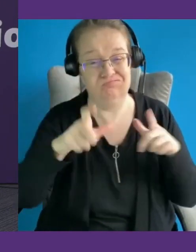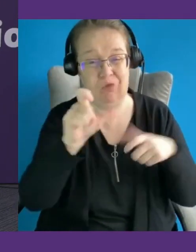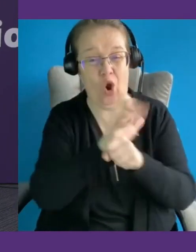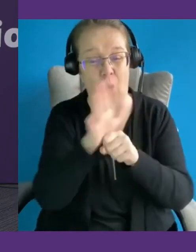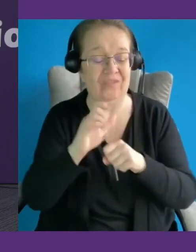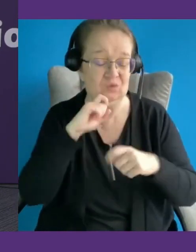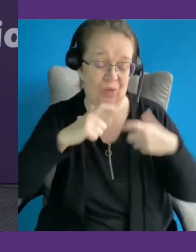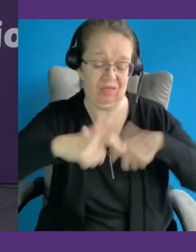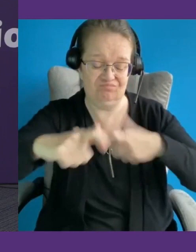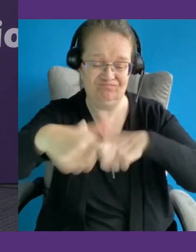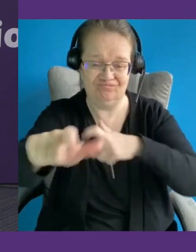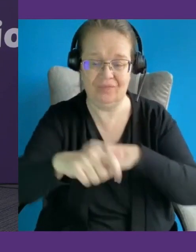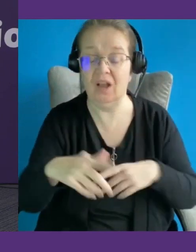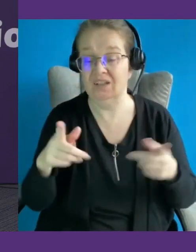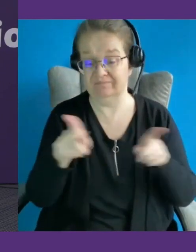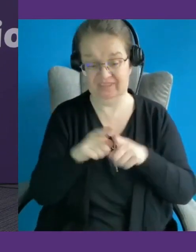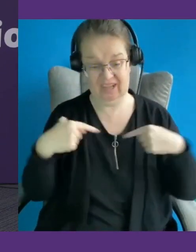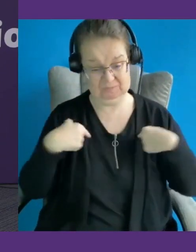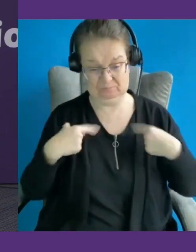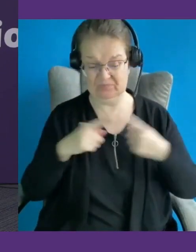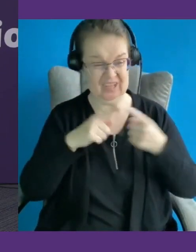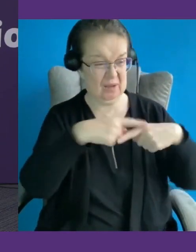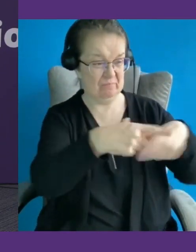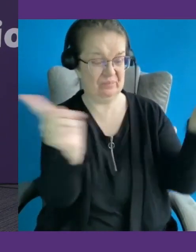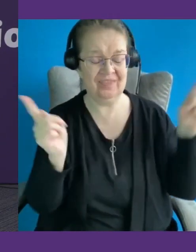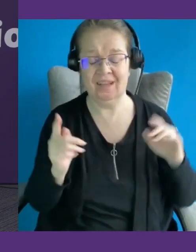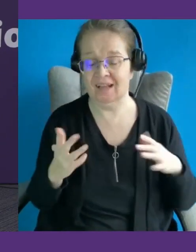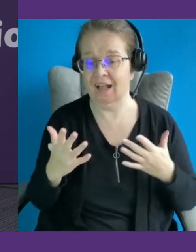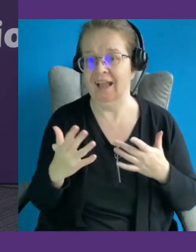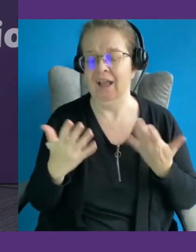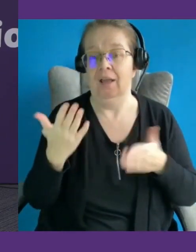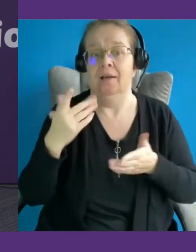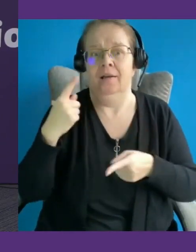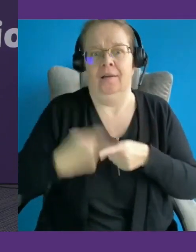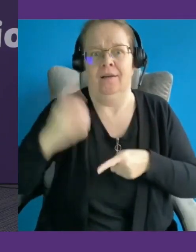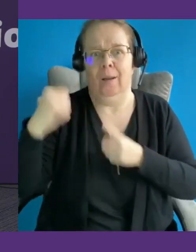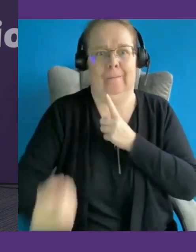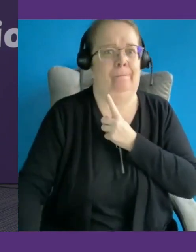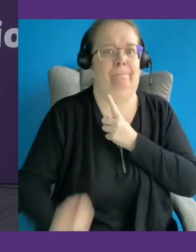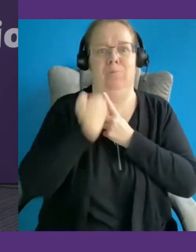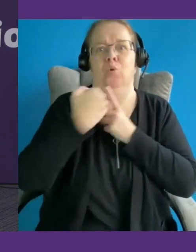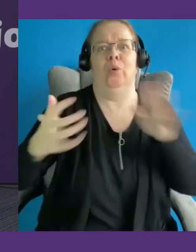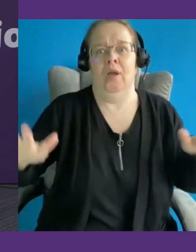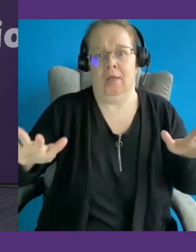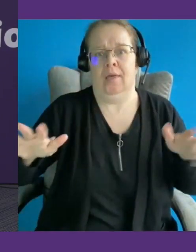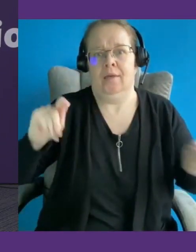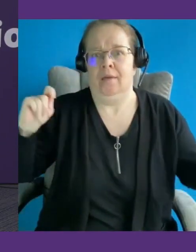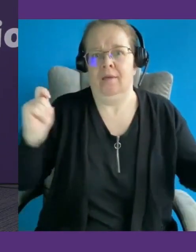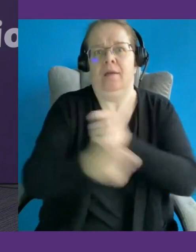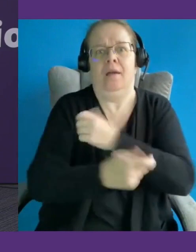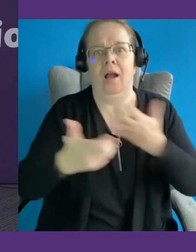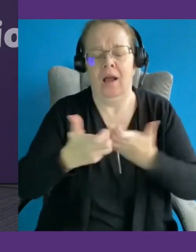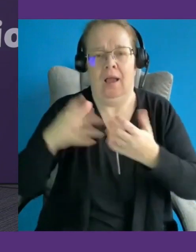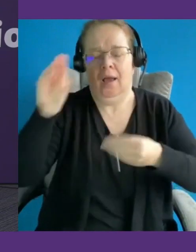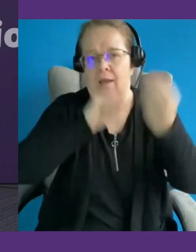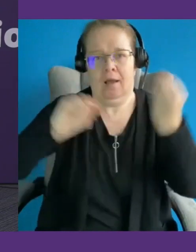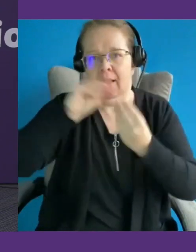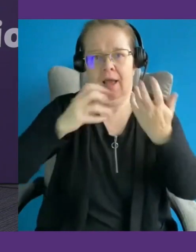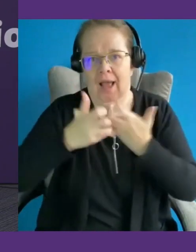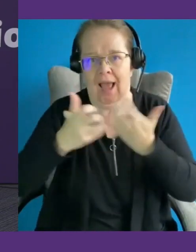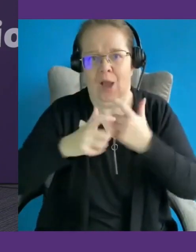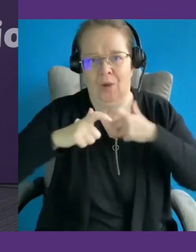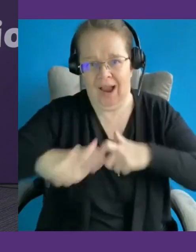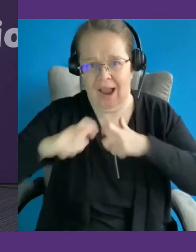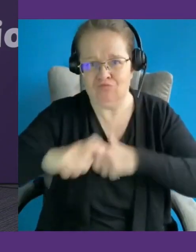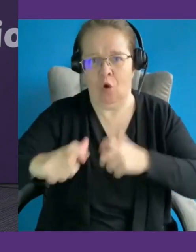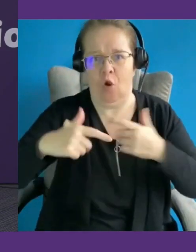with everybody else, it was quite a swift change, trying to figure out how to continue to do everything